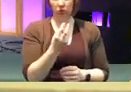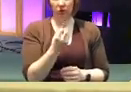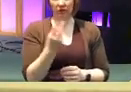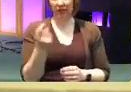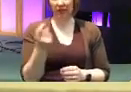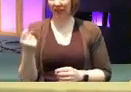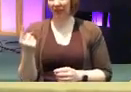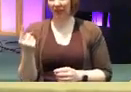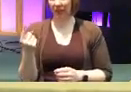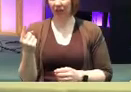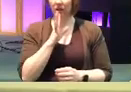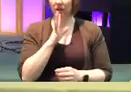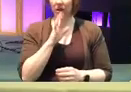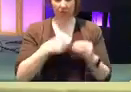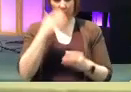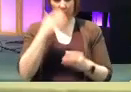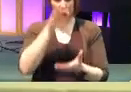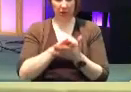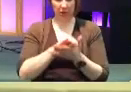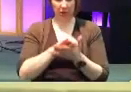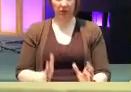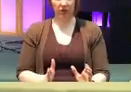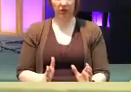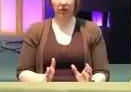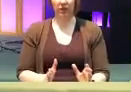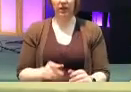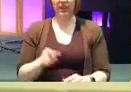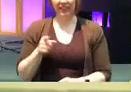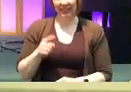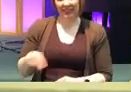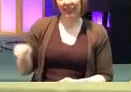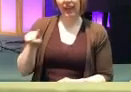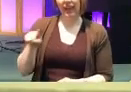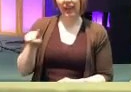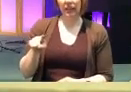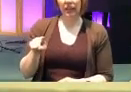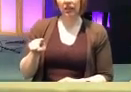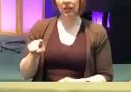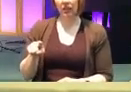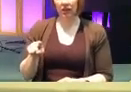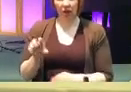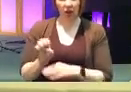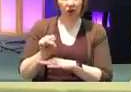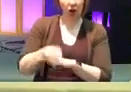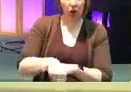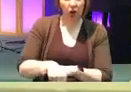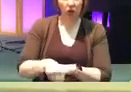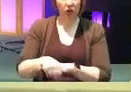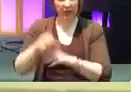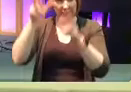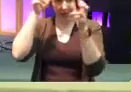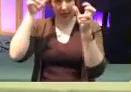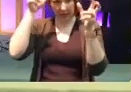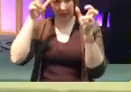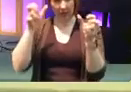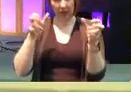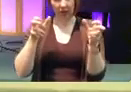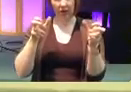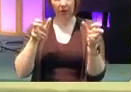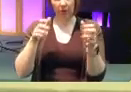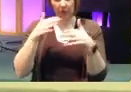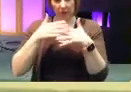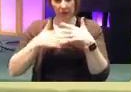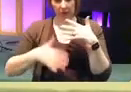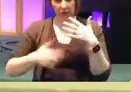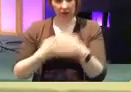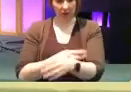talking about the believers, says they overcame. One version says they conquered him, the enemy, by the blood of